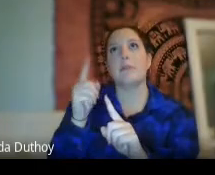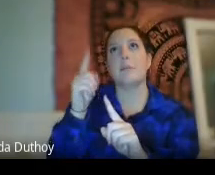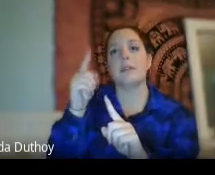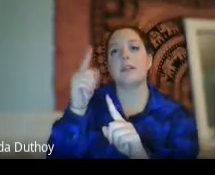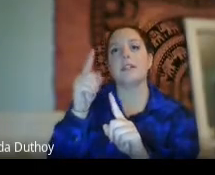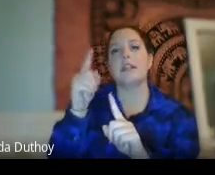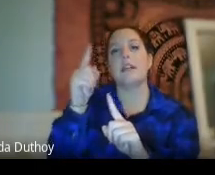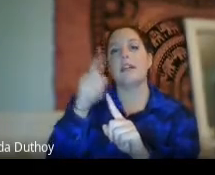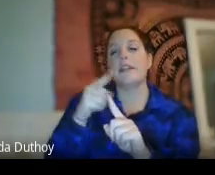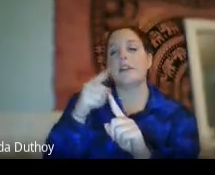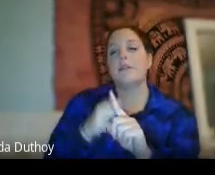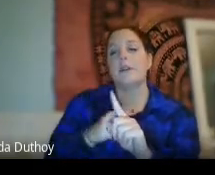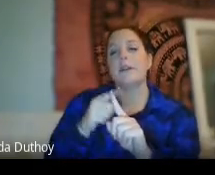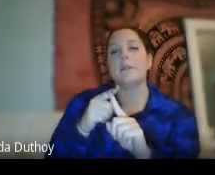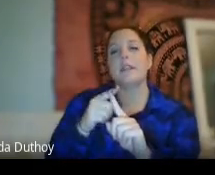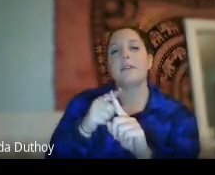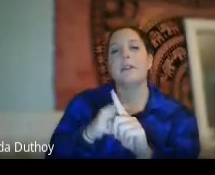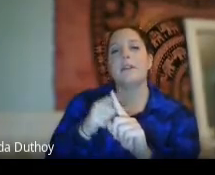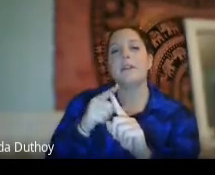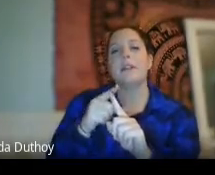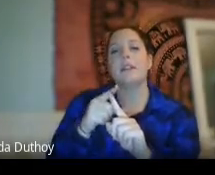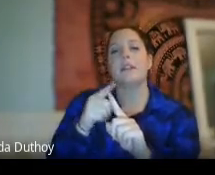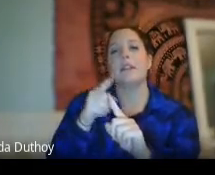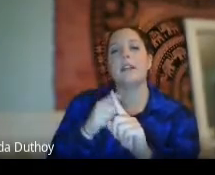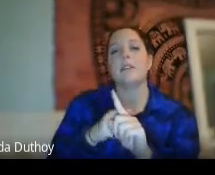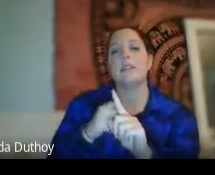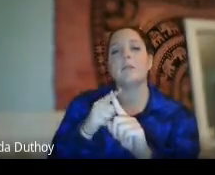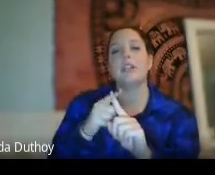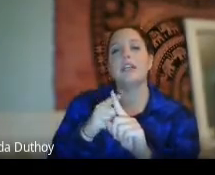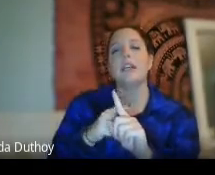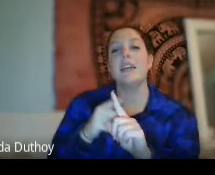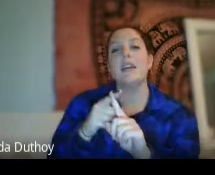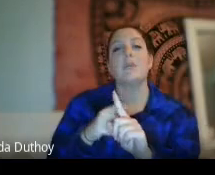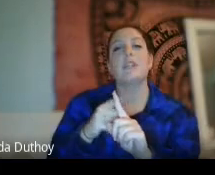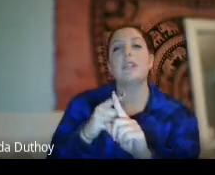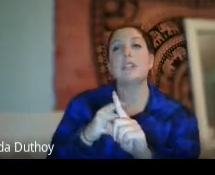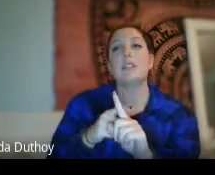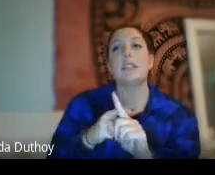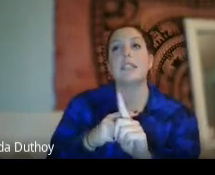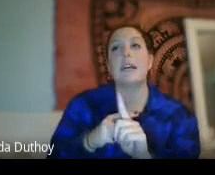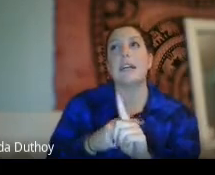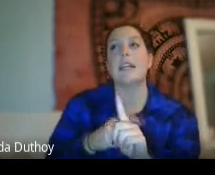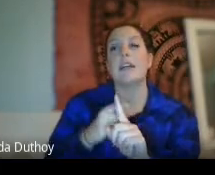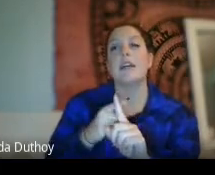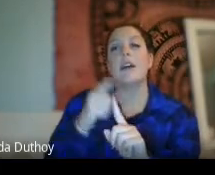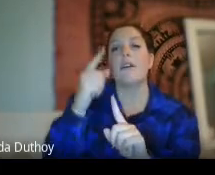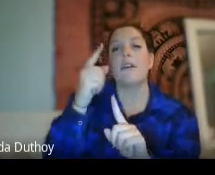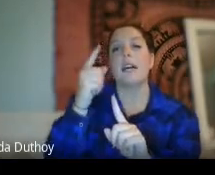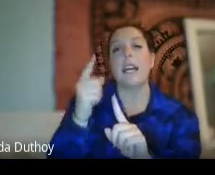about the thermometers that go up and down that tell the temperature. We just learned the